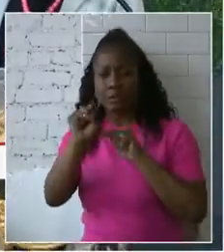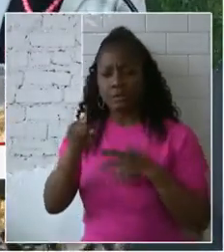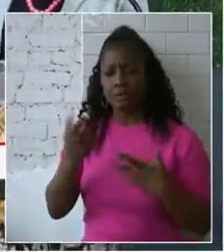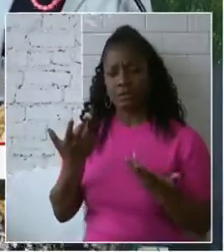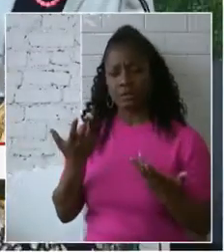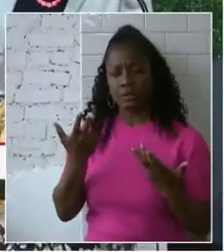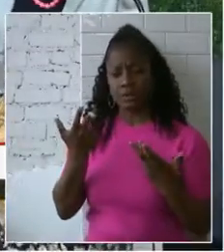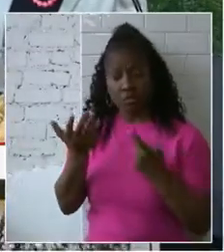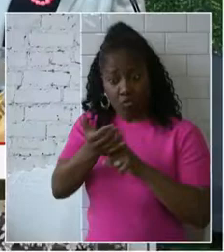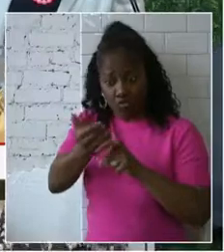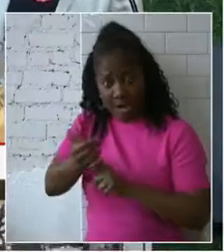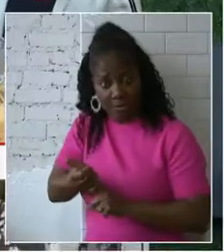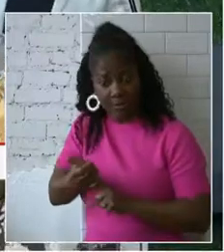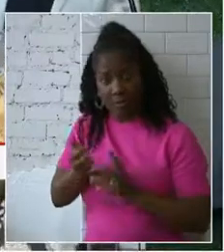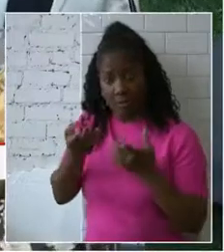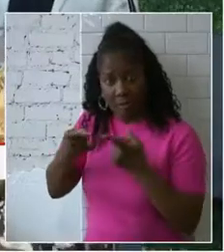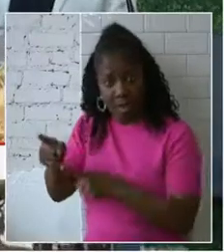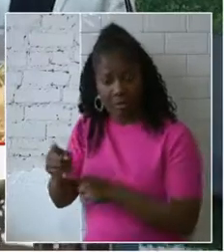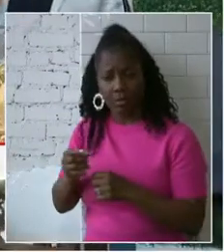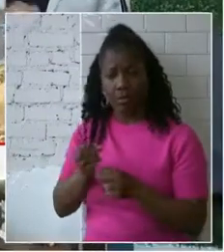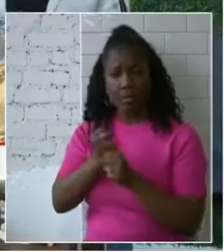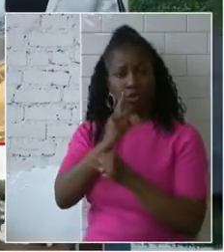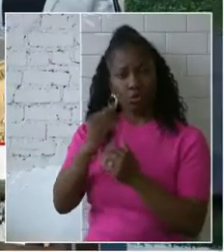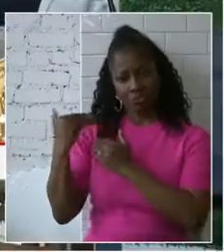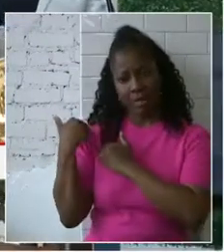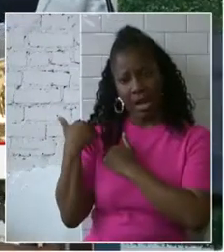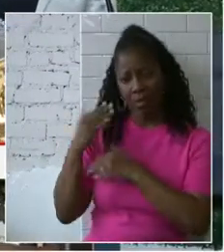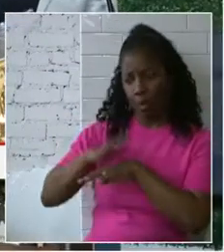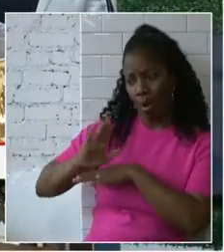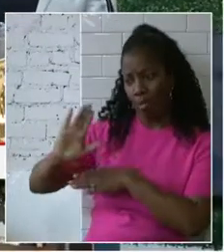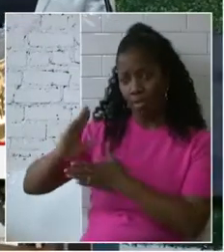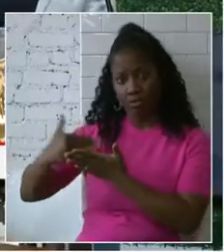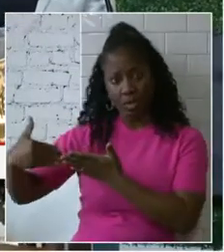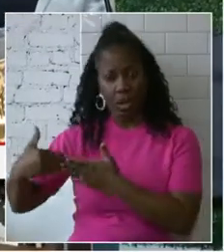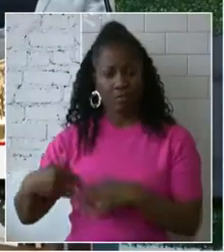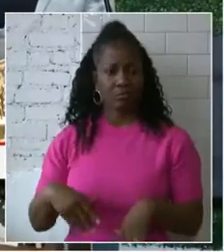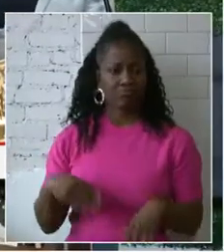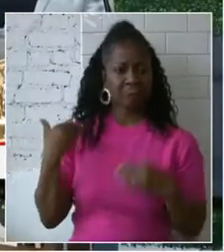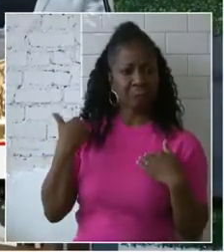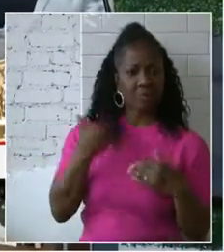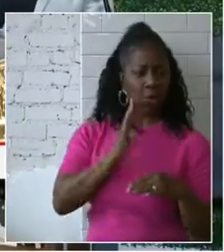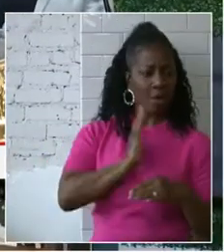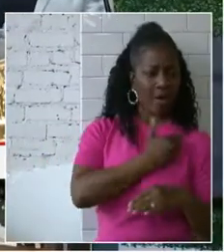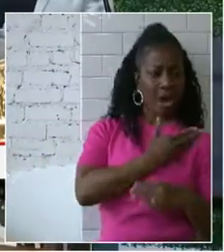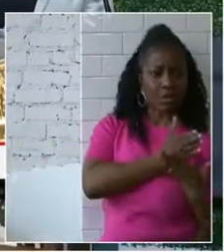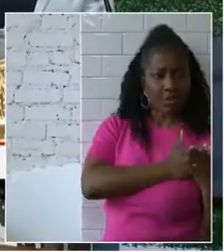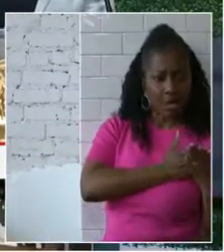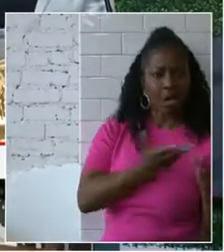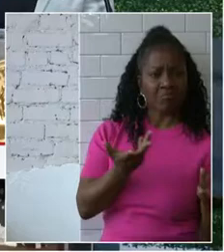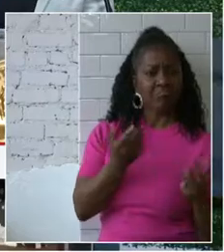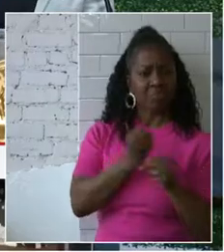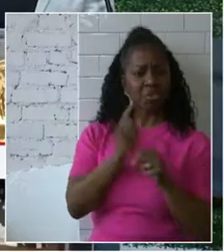we make, the accountability systems on our side, the accountability systems on their side.